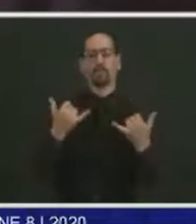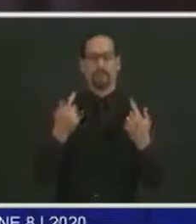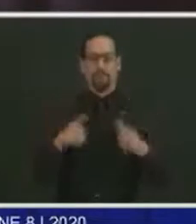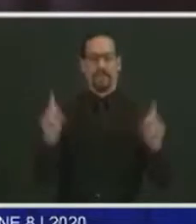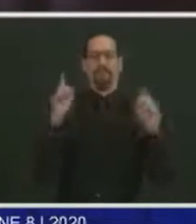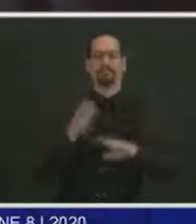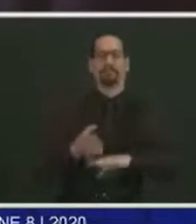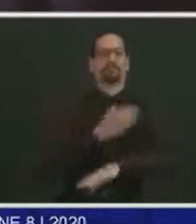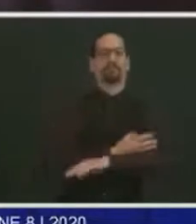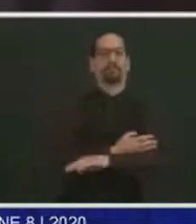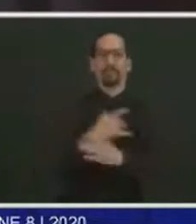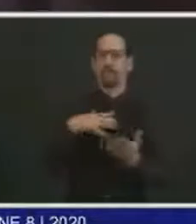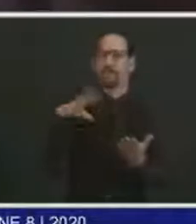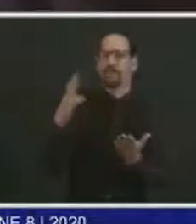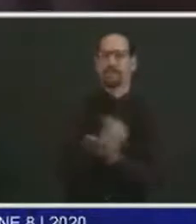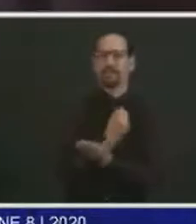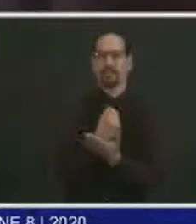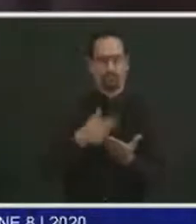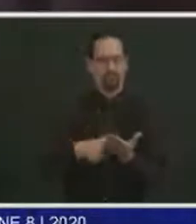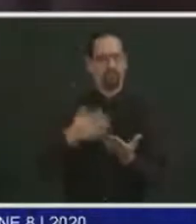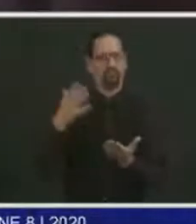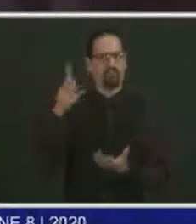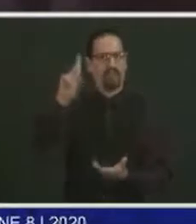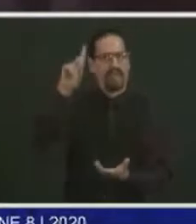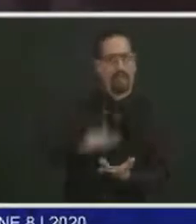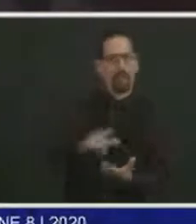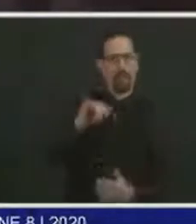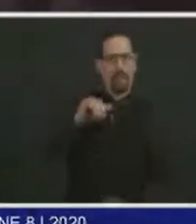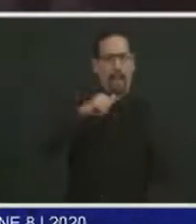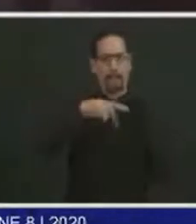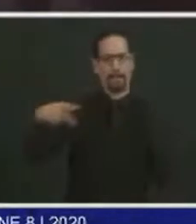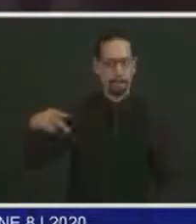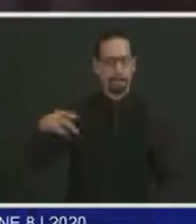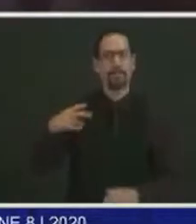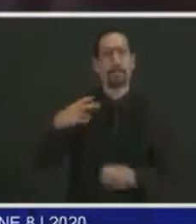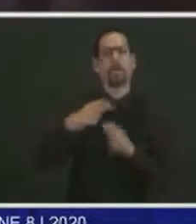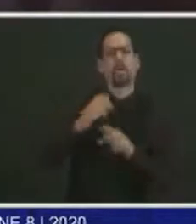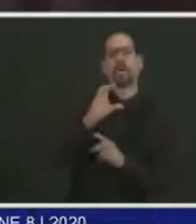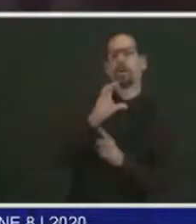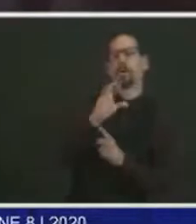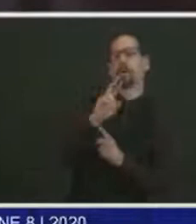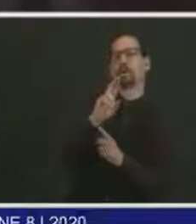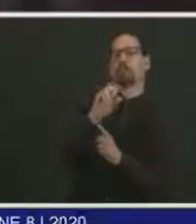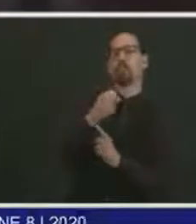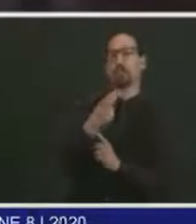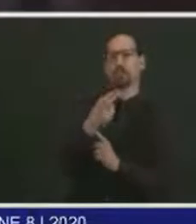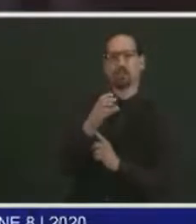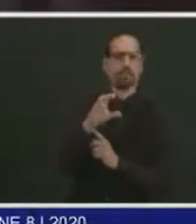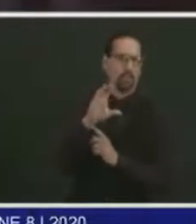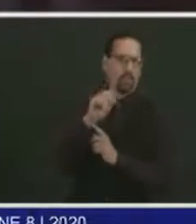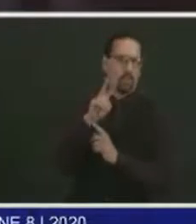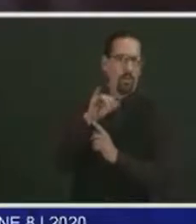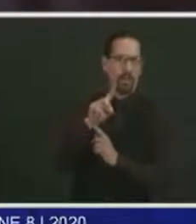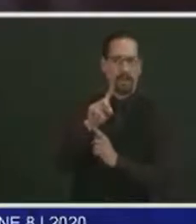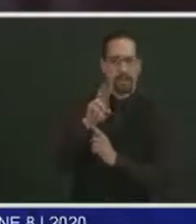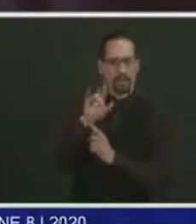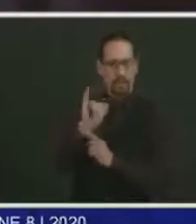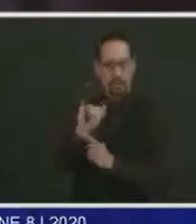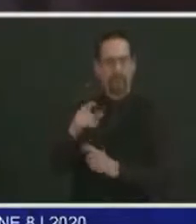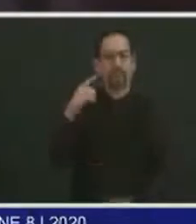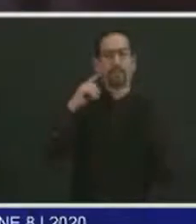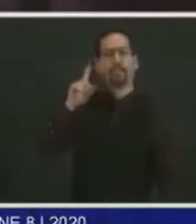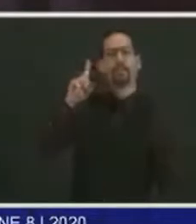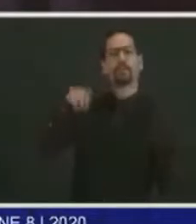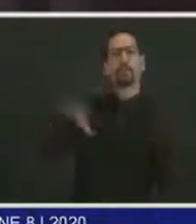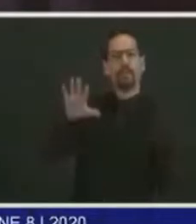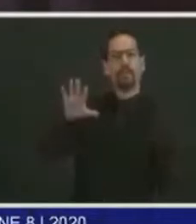a second to go today and download the new app, the updated app. I did it this morning. I think it took me